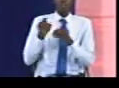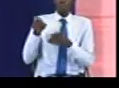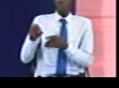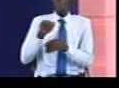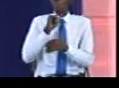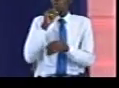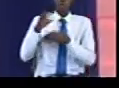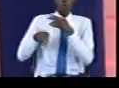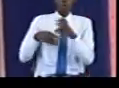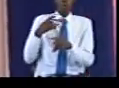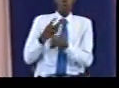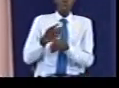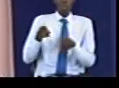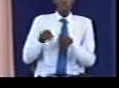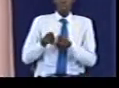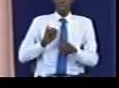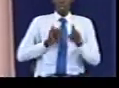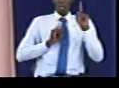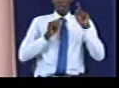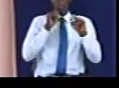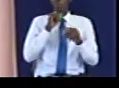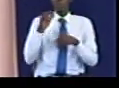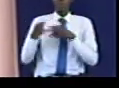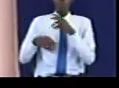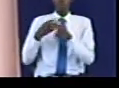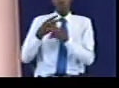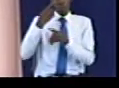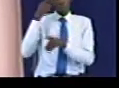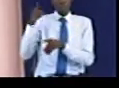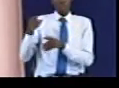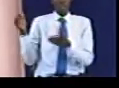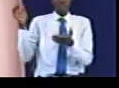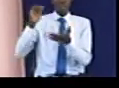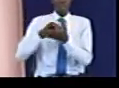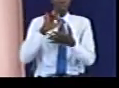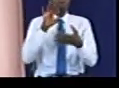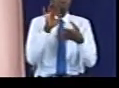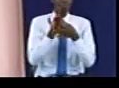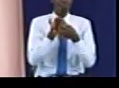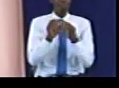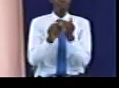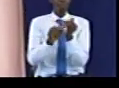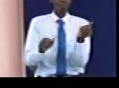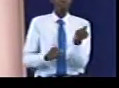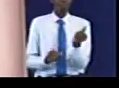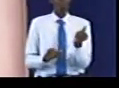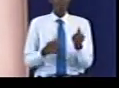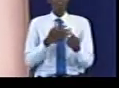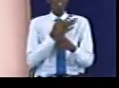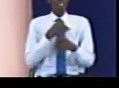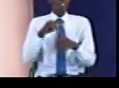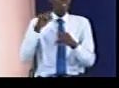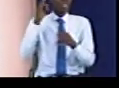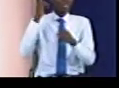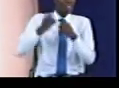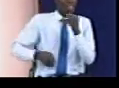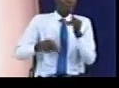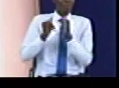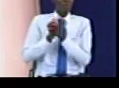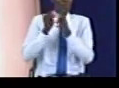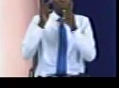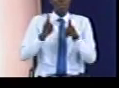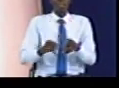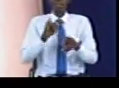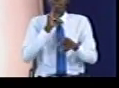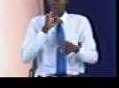I'm not of the world, because he's again entangled therein and overcome. The latter end is worse